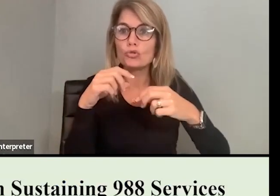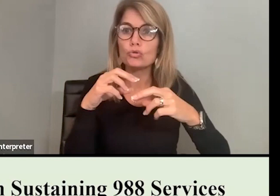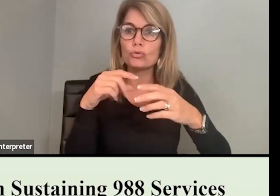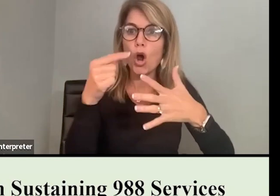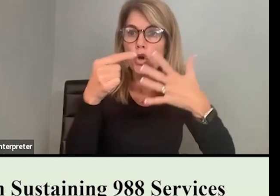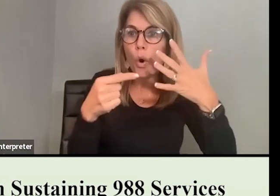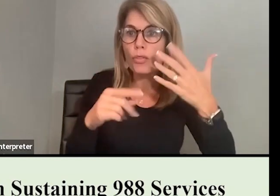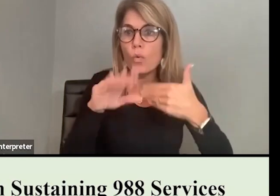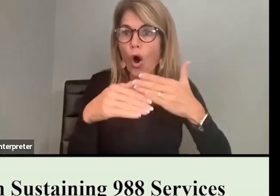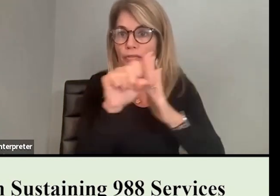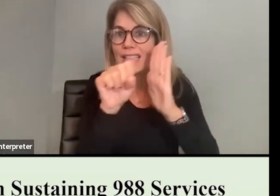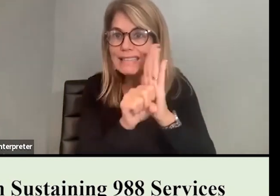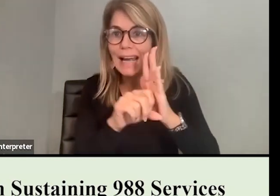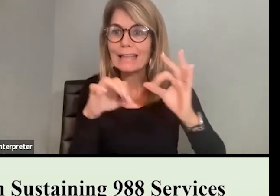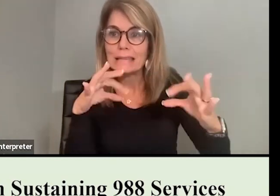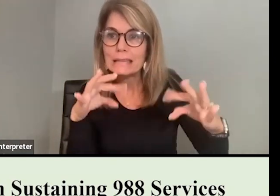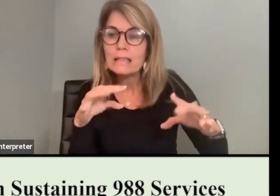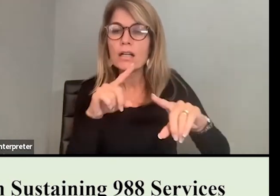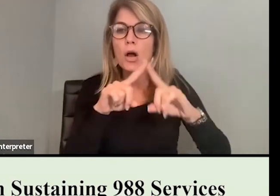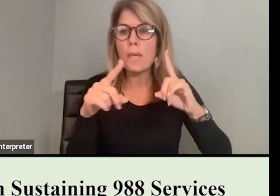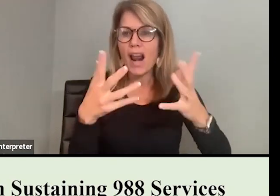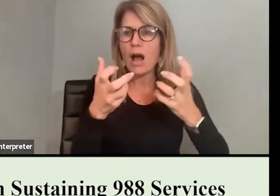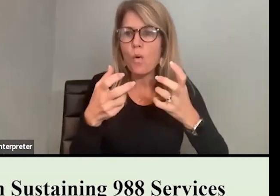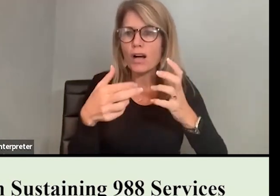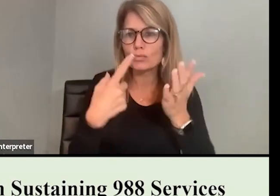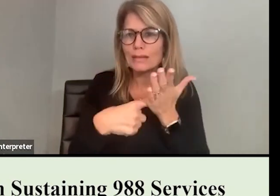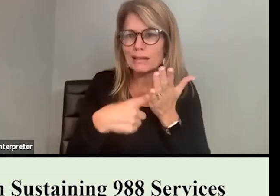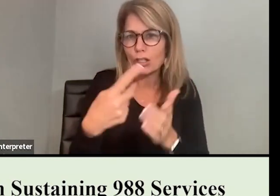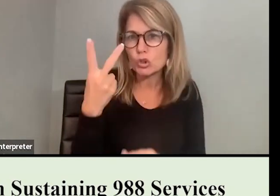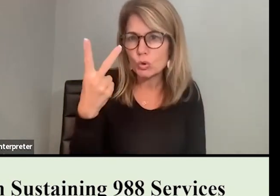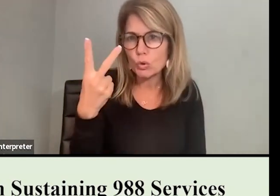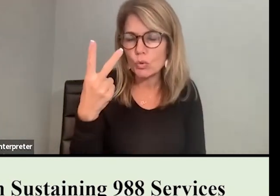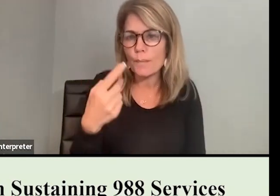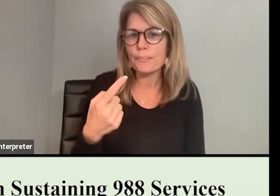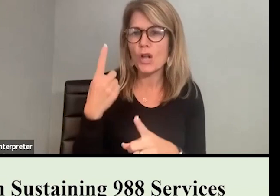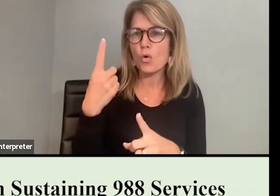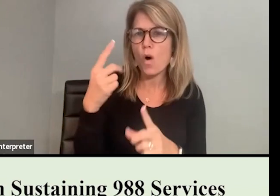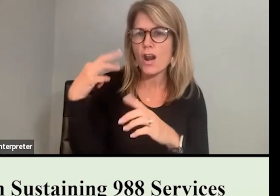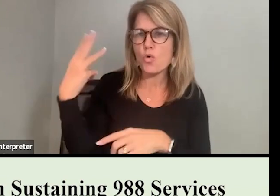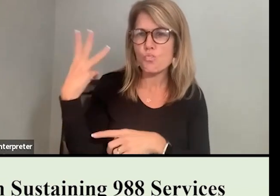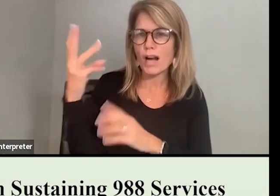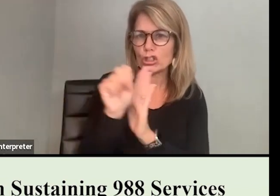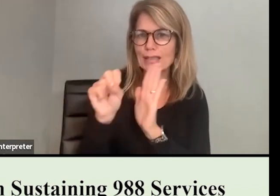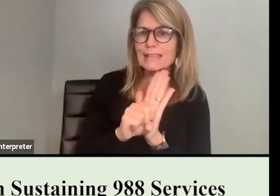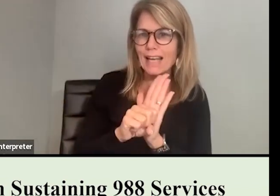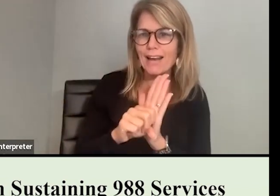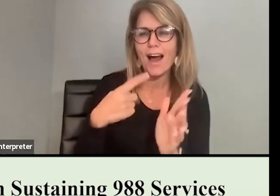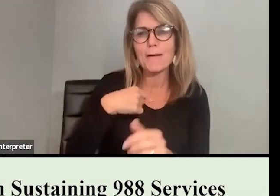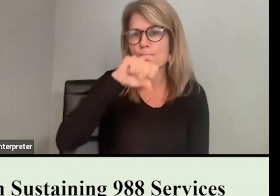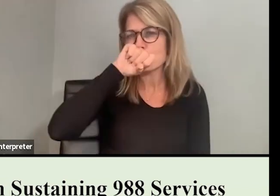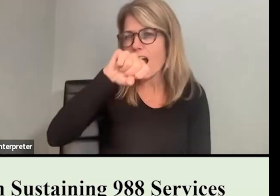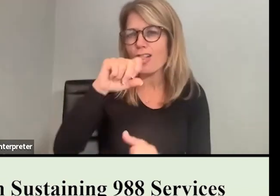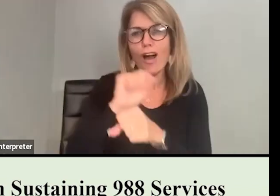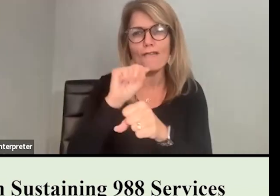but what I wanted to do is just talk about two in particular. One is Washington State. And I love working with these folks in